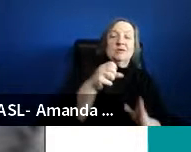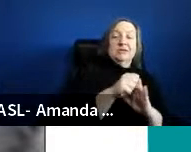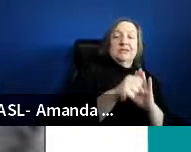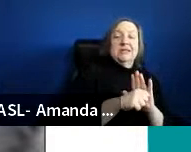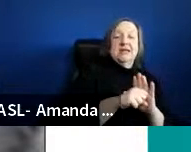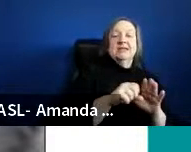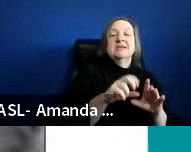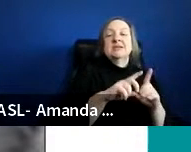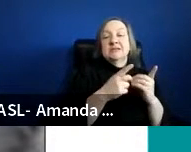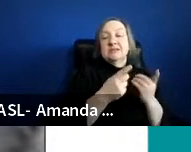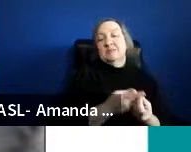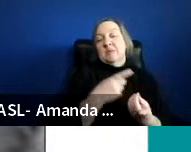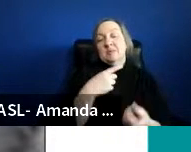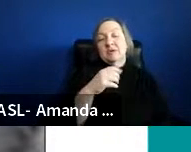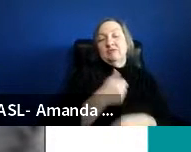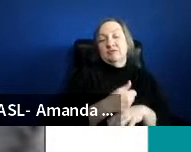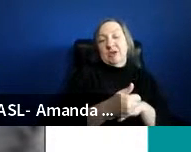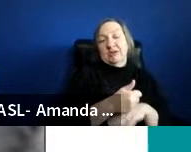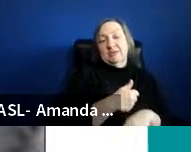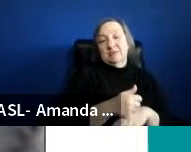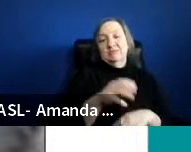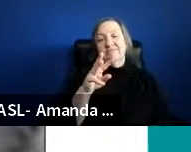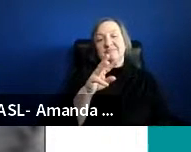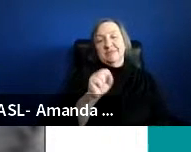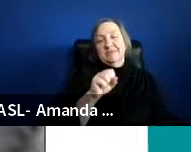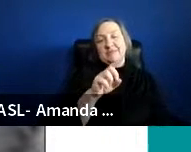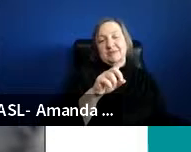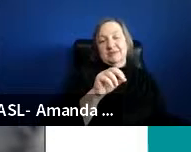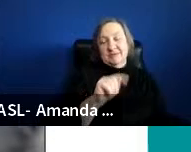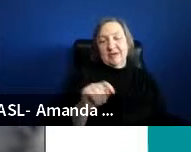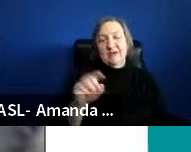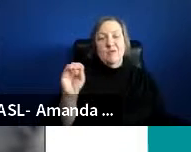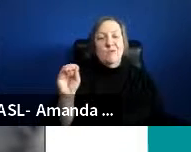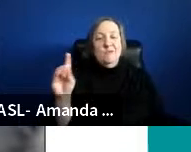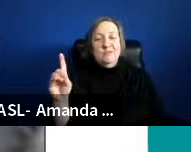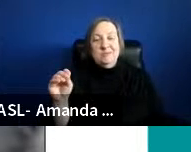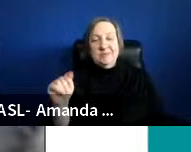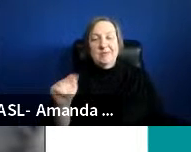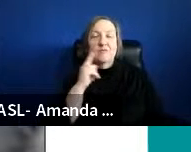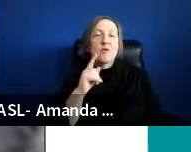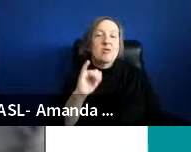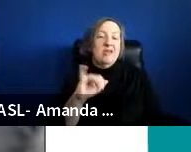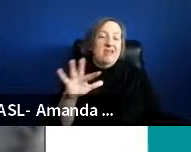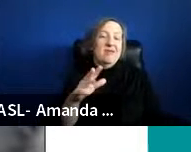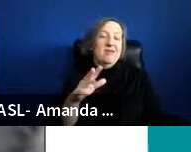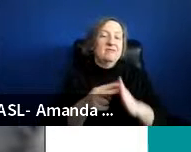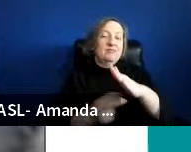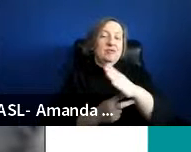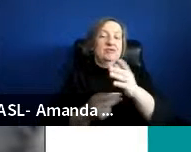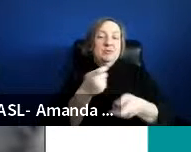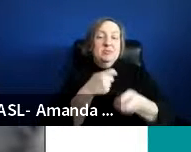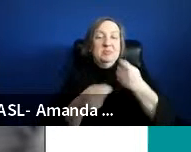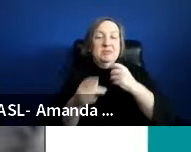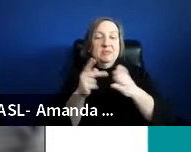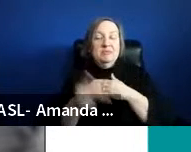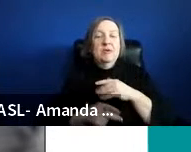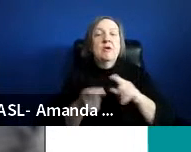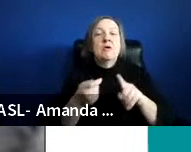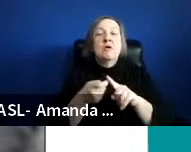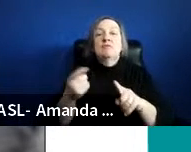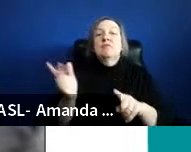Department of Transportation for the I-5 Bridge Replacement Program. And it really was building upon prior research